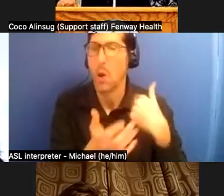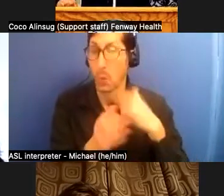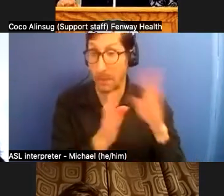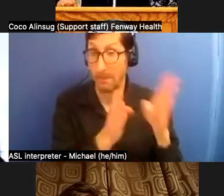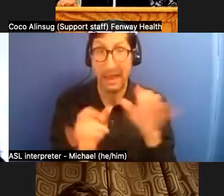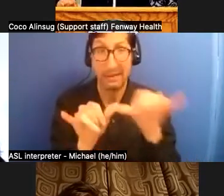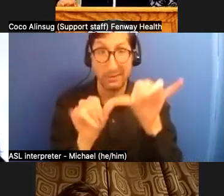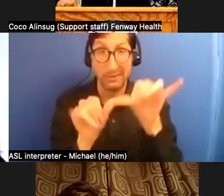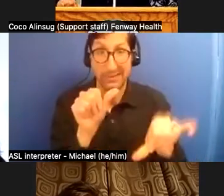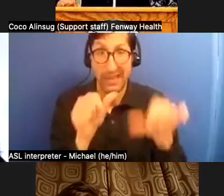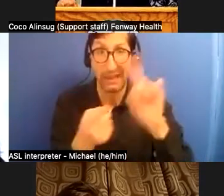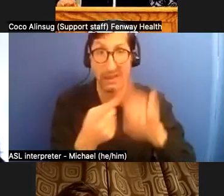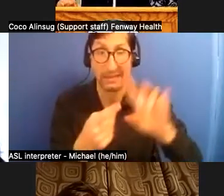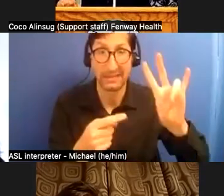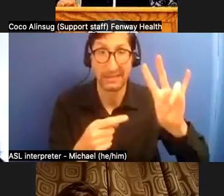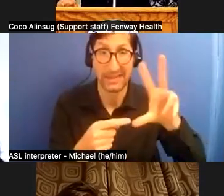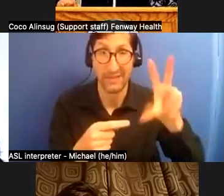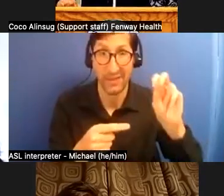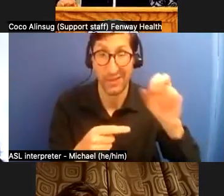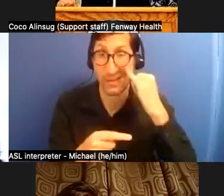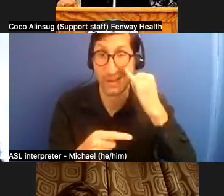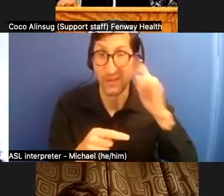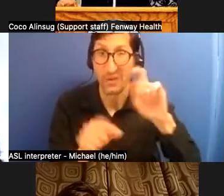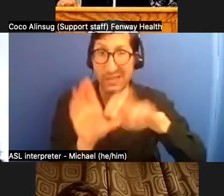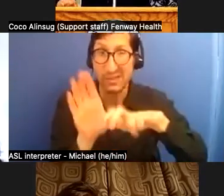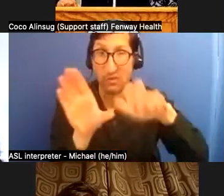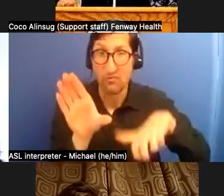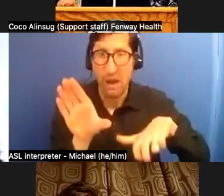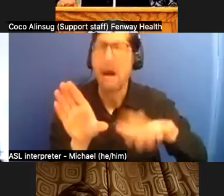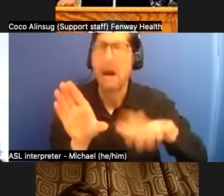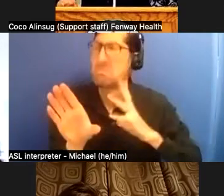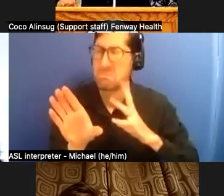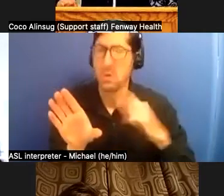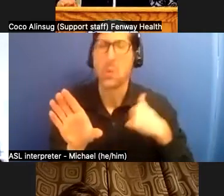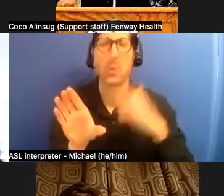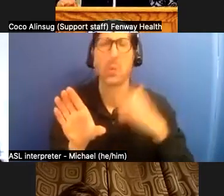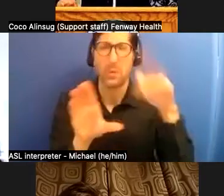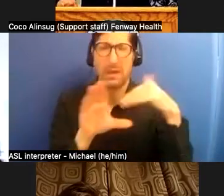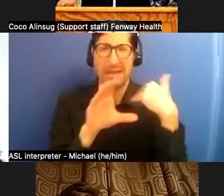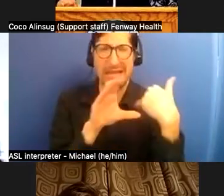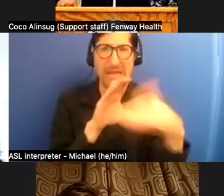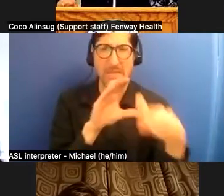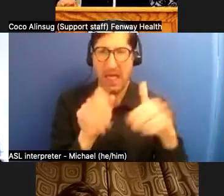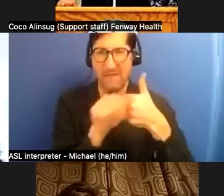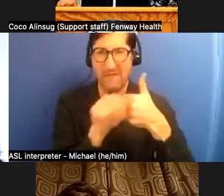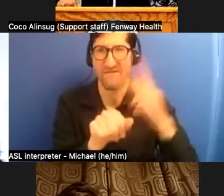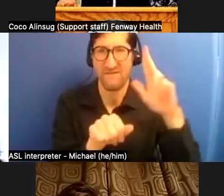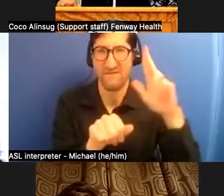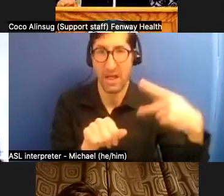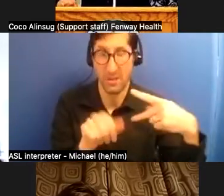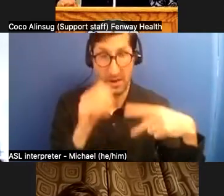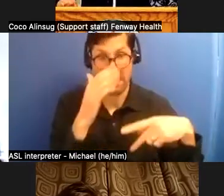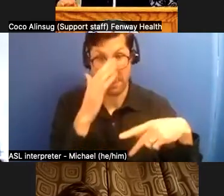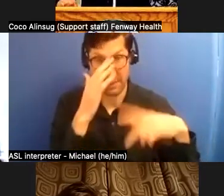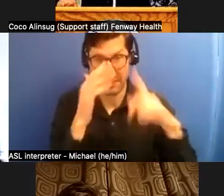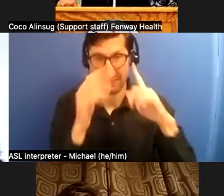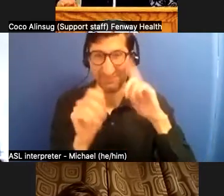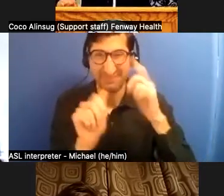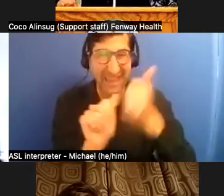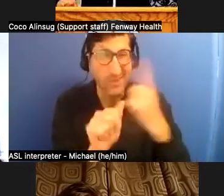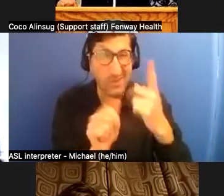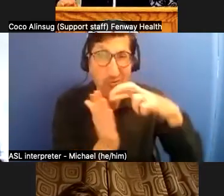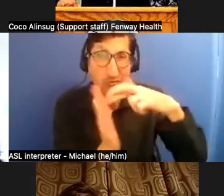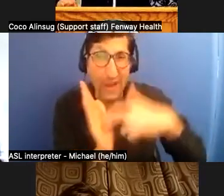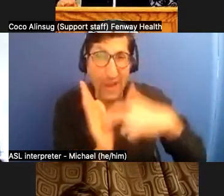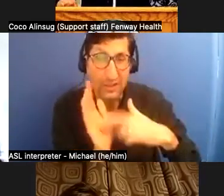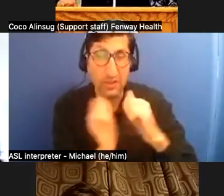7:30. And again, if you do need to drop off, we'll send an email in follow-up to everyone that registered with the link to the video once we host it